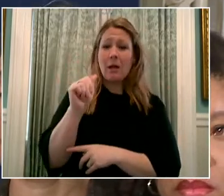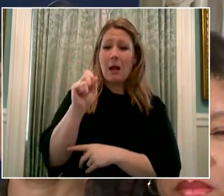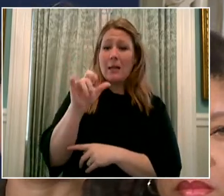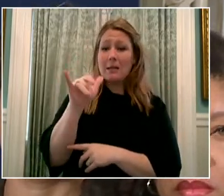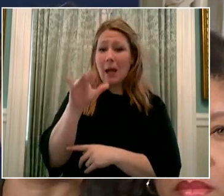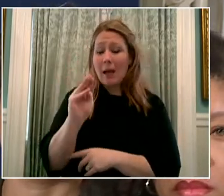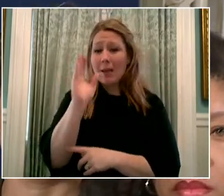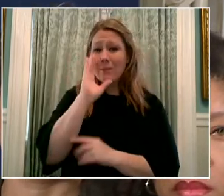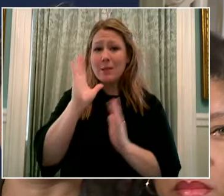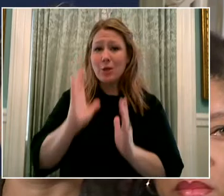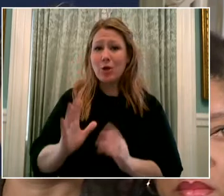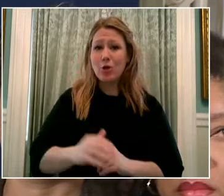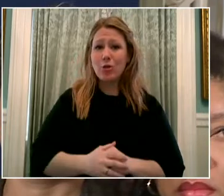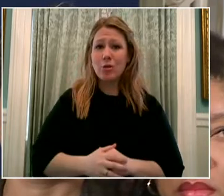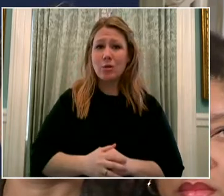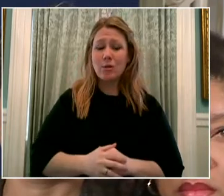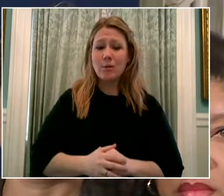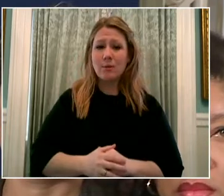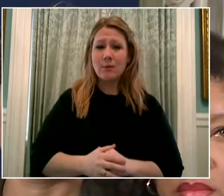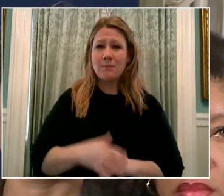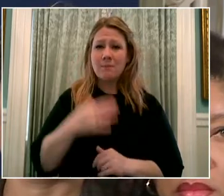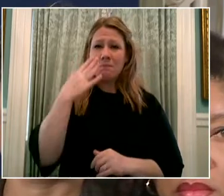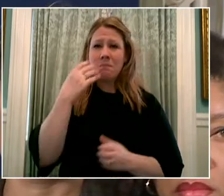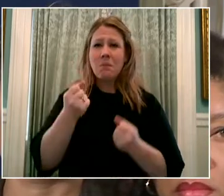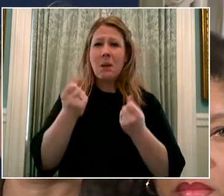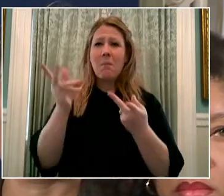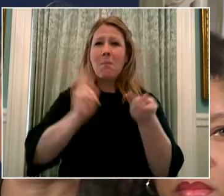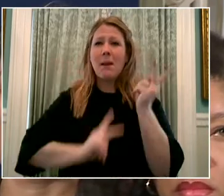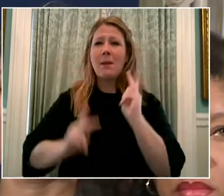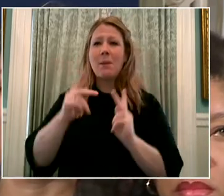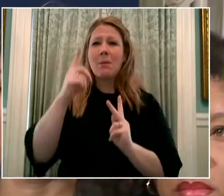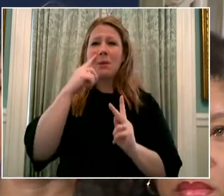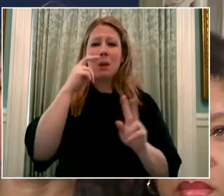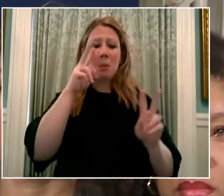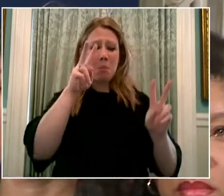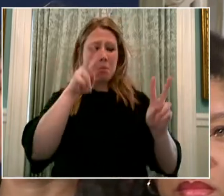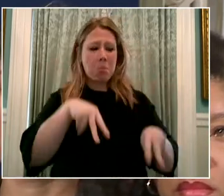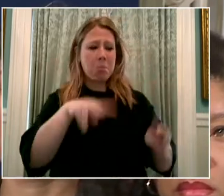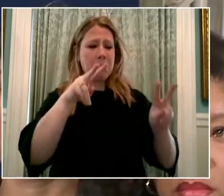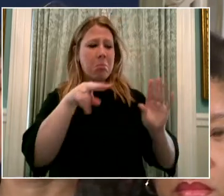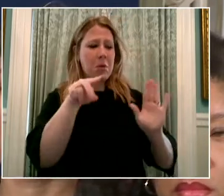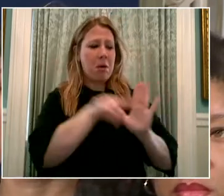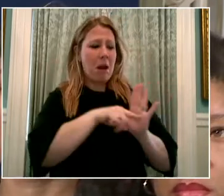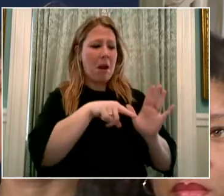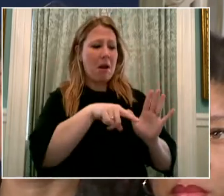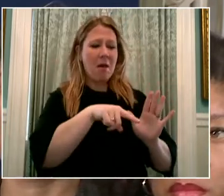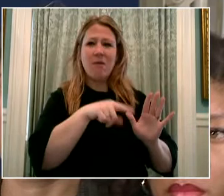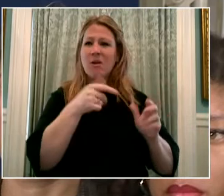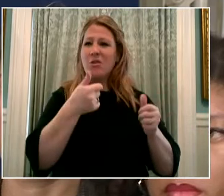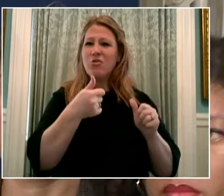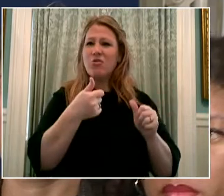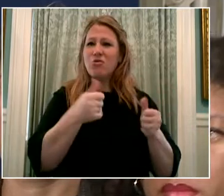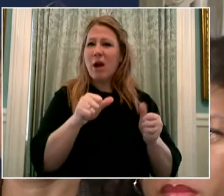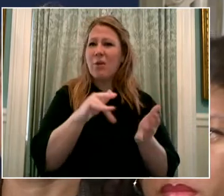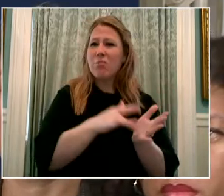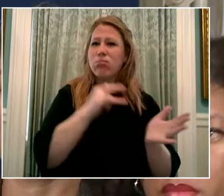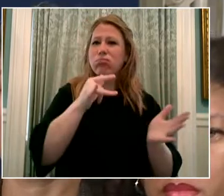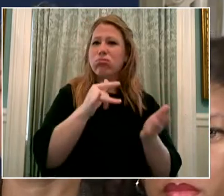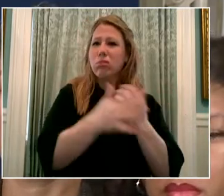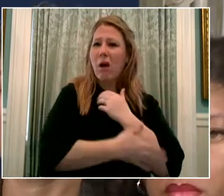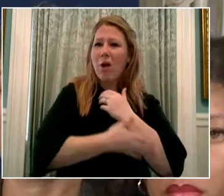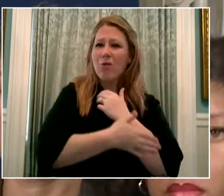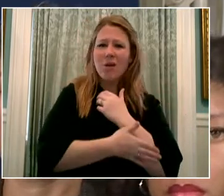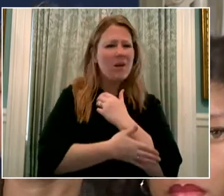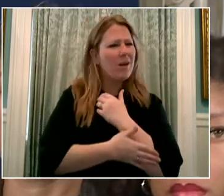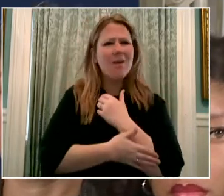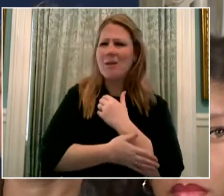here to just eat off our country. That is just not true. When you spend time and you